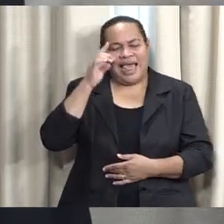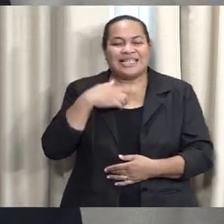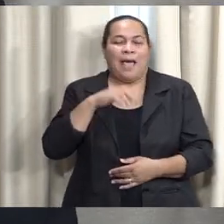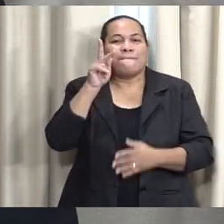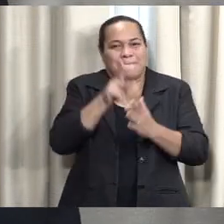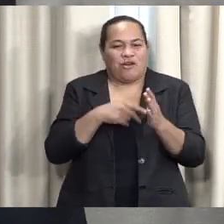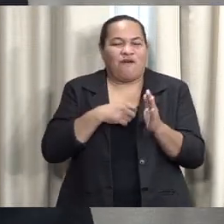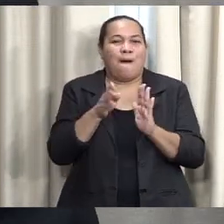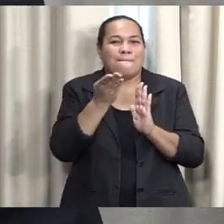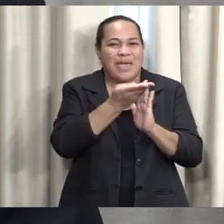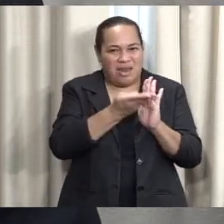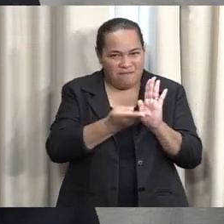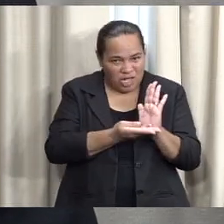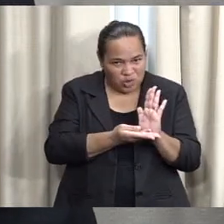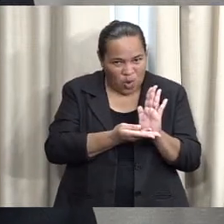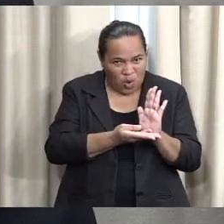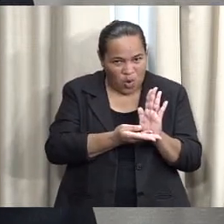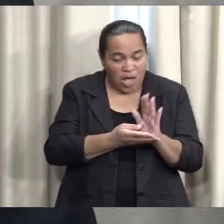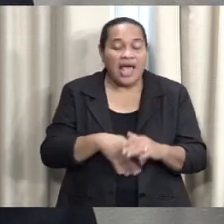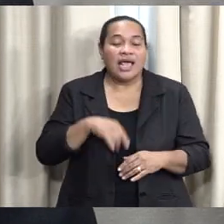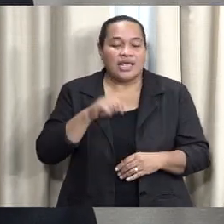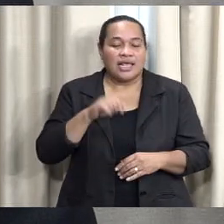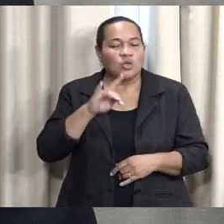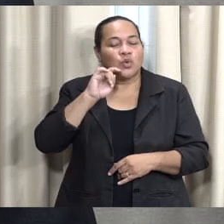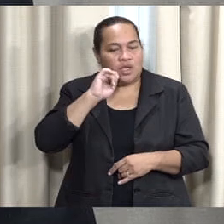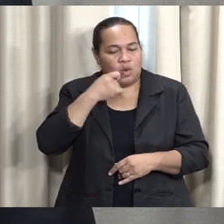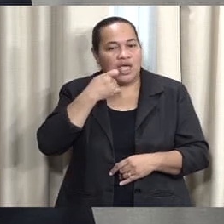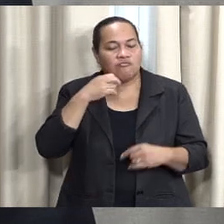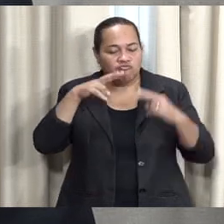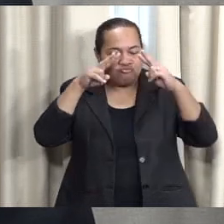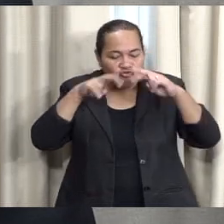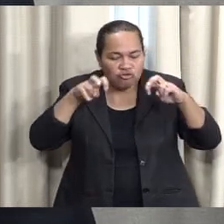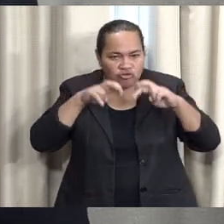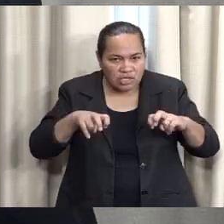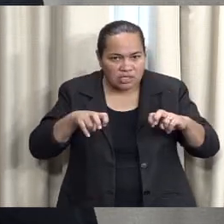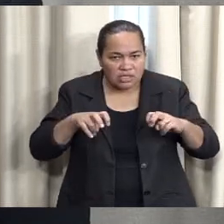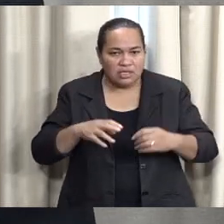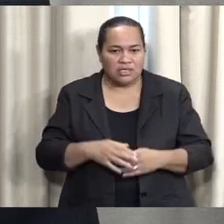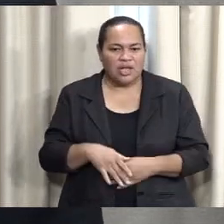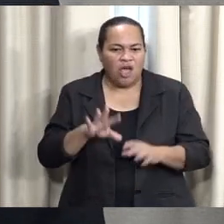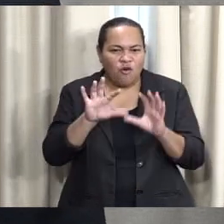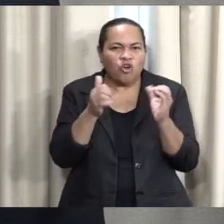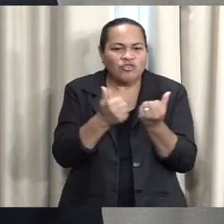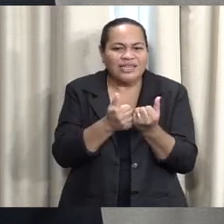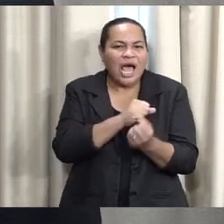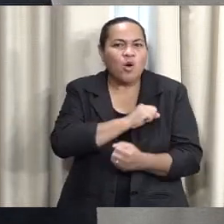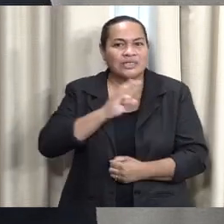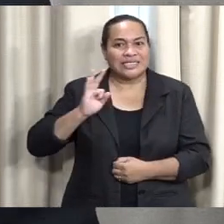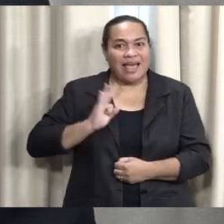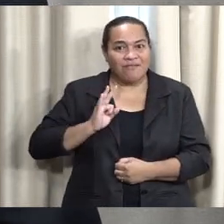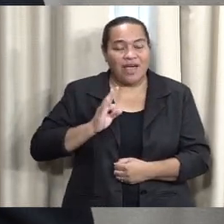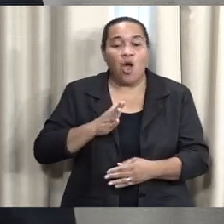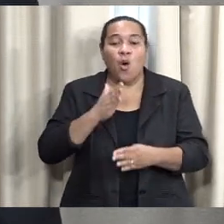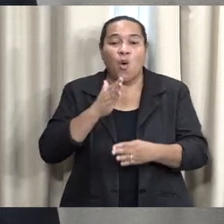manifesto, and something that we will have to look into in terms of contracting of staff or